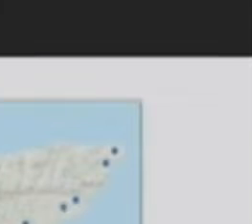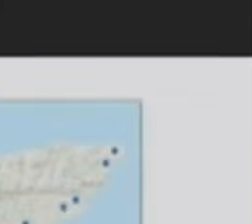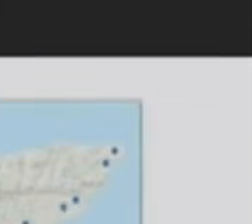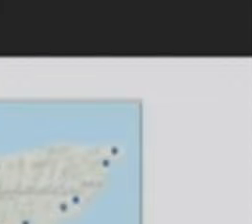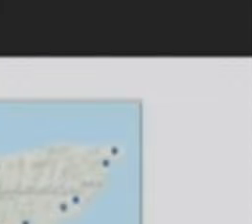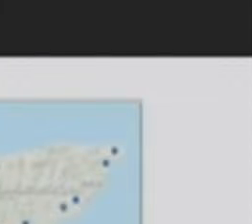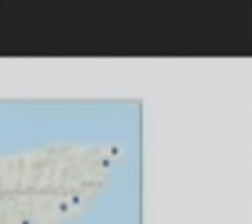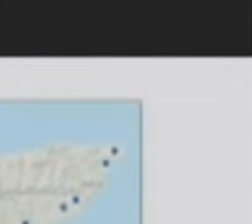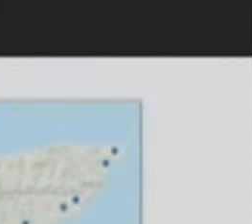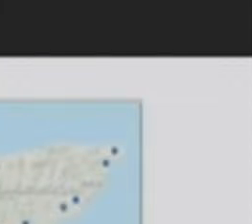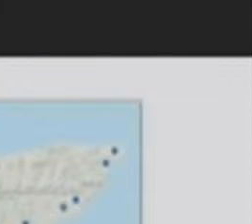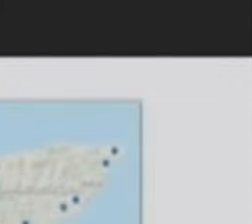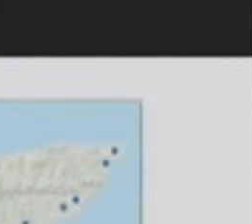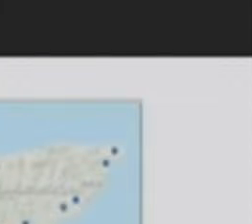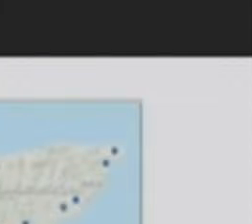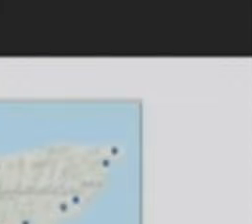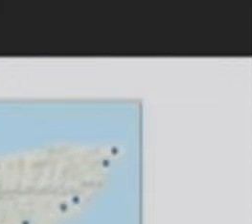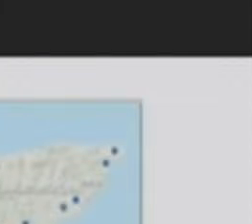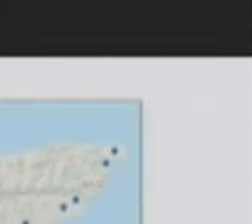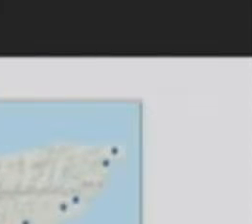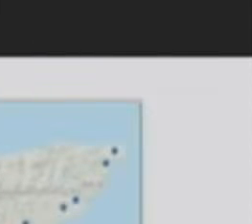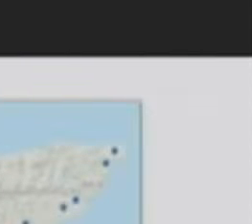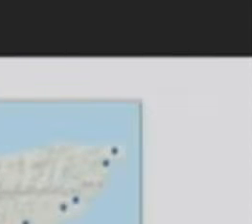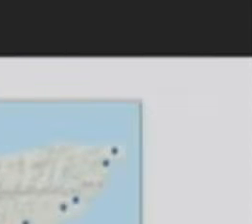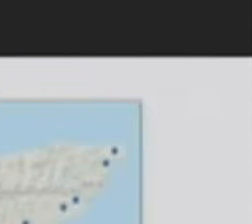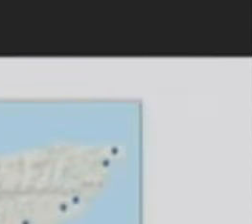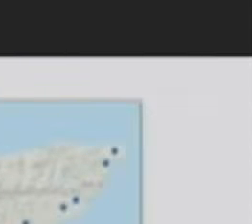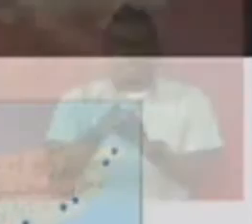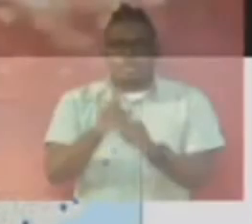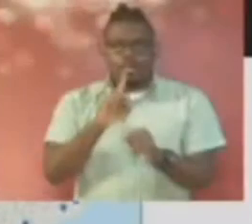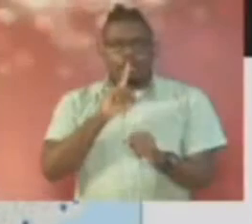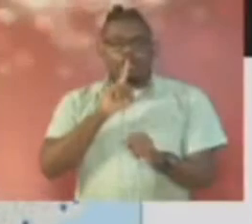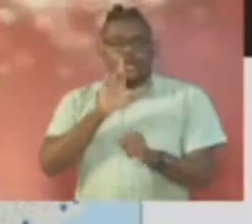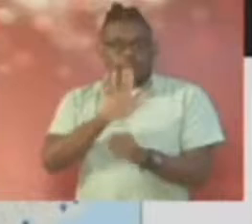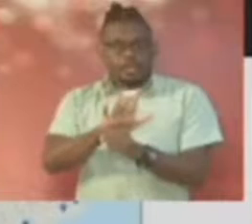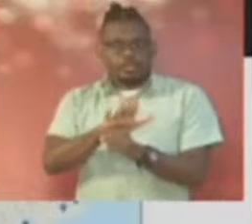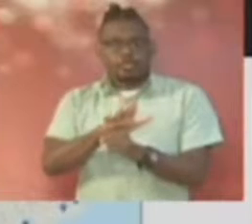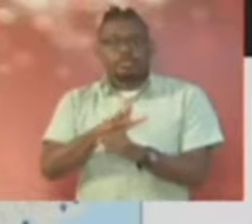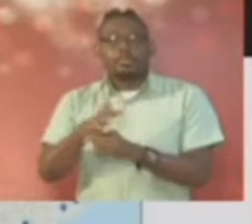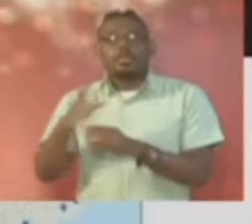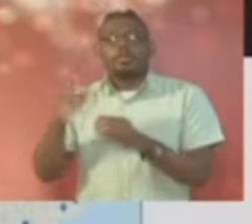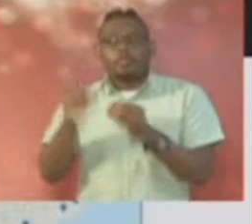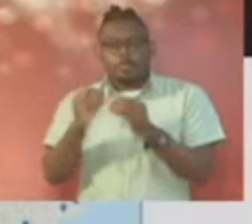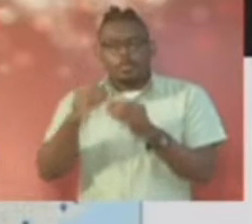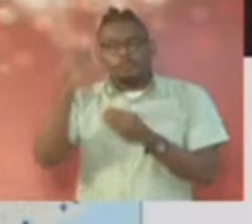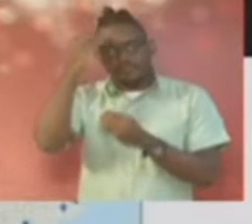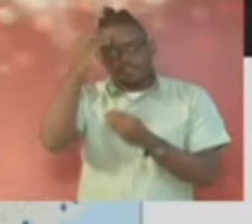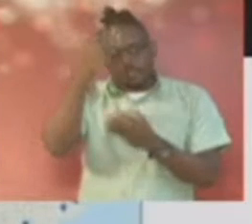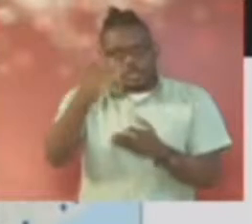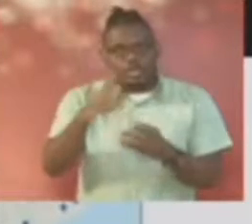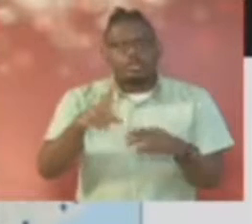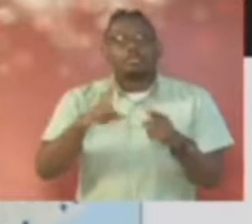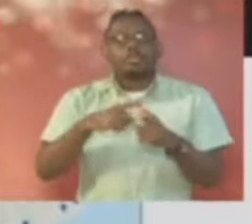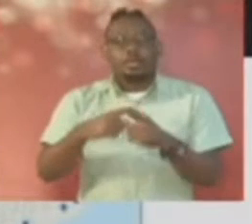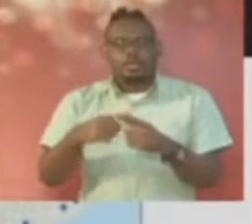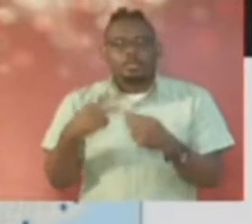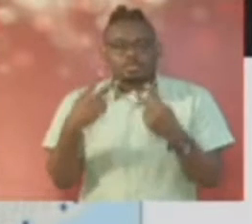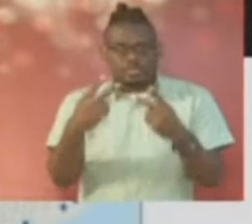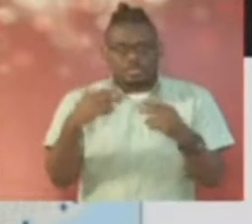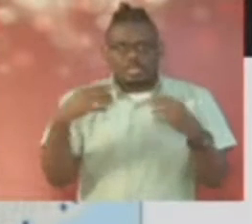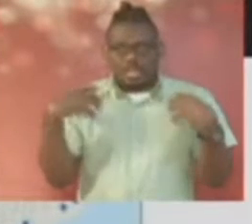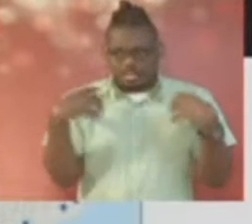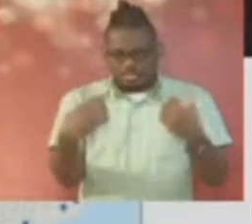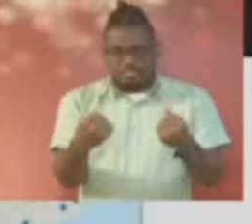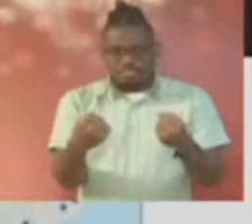confirms a case, that information comes to the epidemiology division, a unique ID is assigned, and the case is mapped